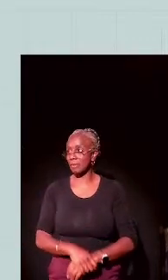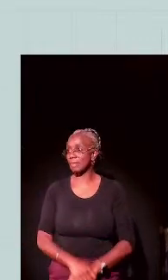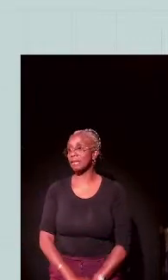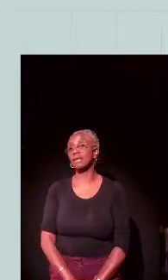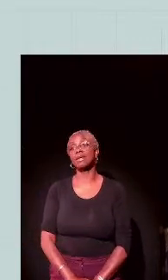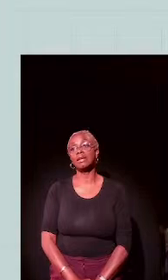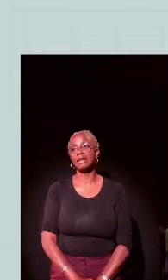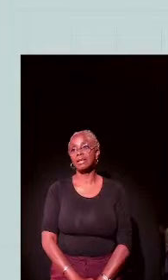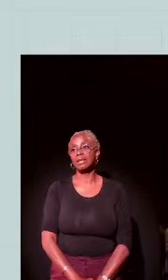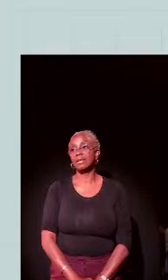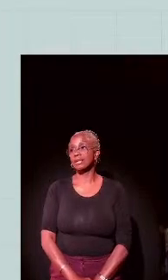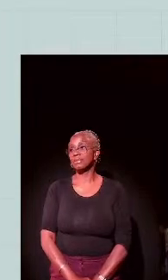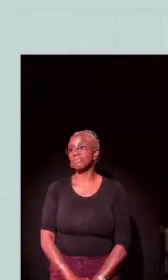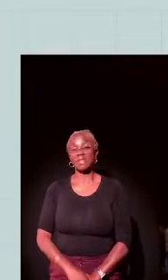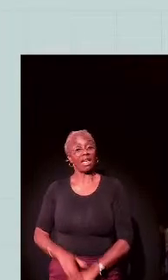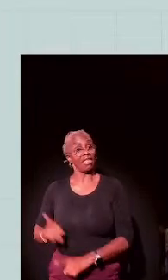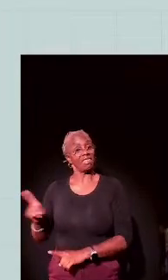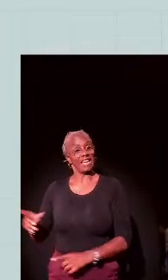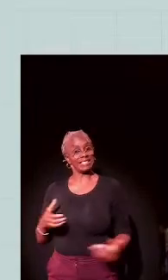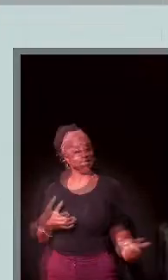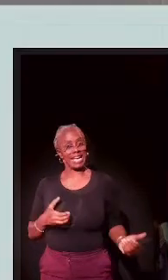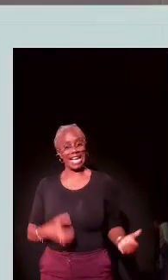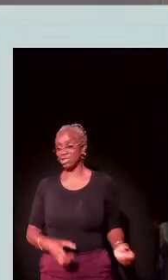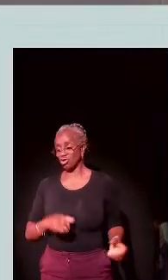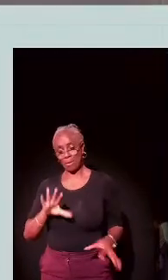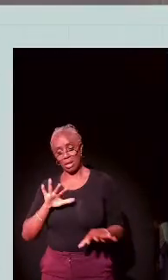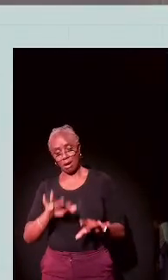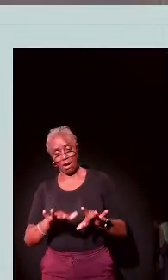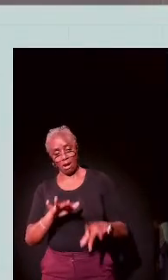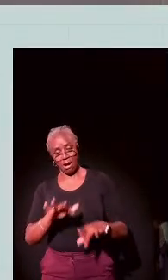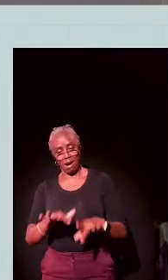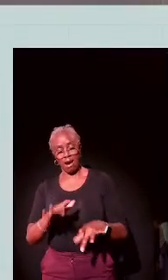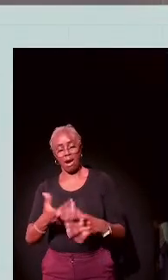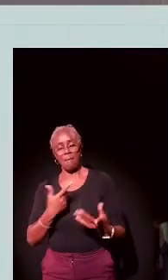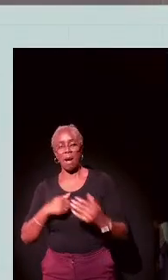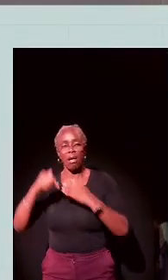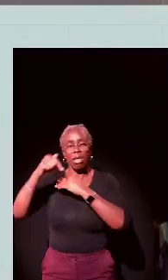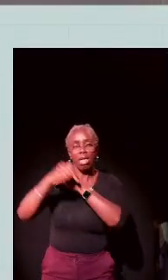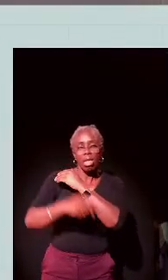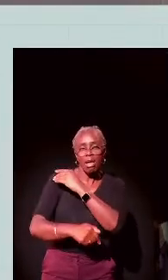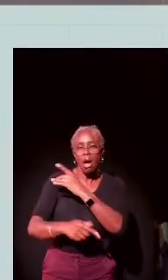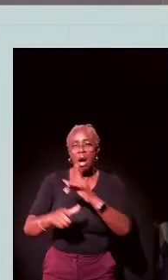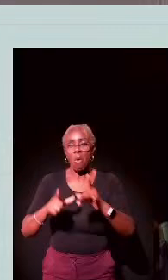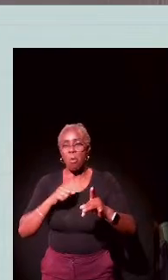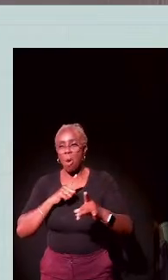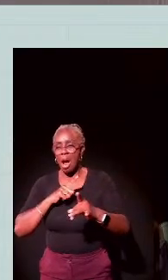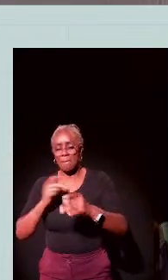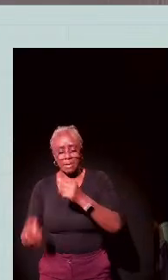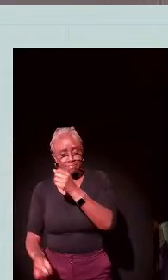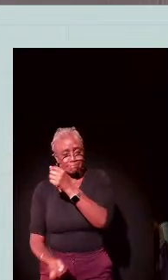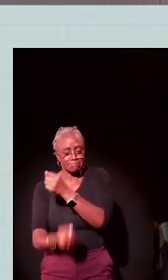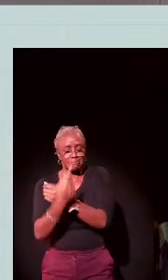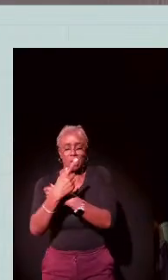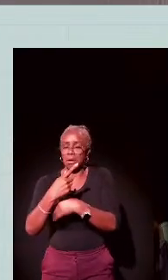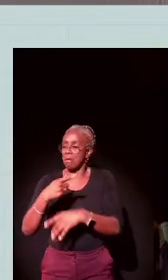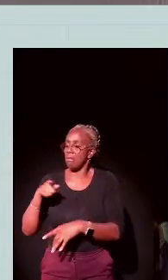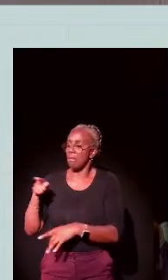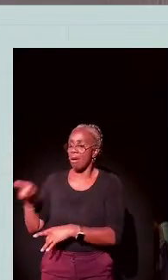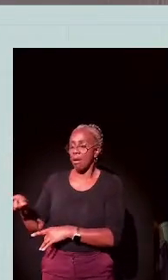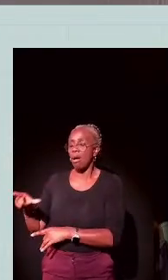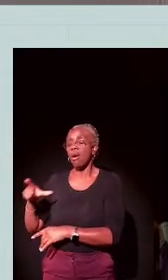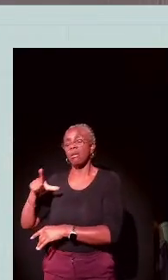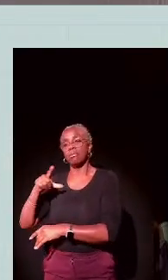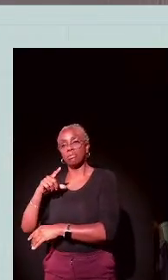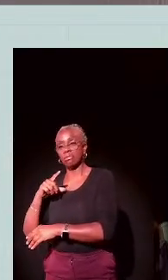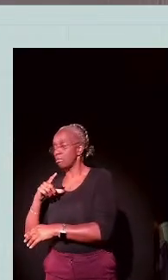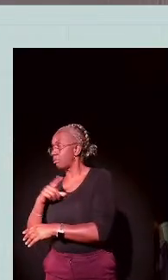And so that's kind of the instrument. I'm now going to go into a bit more about how I ended up at this conclusion that this was something that needs to be or is